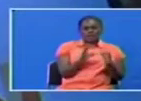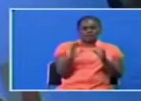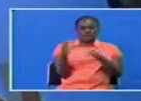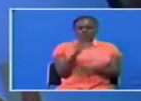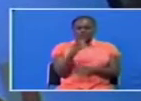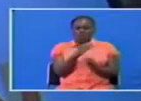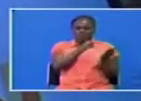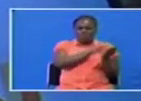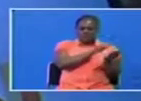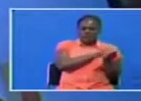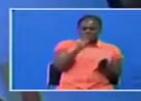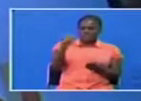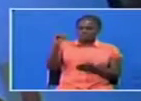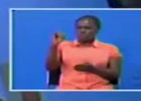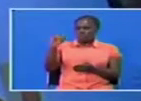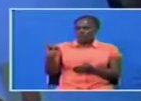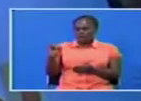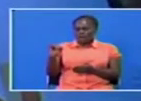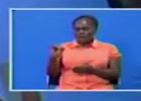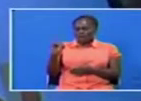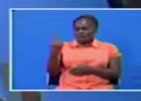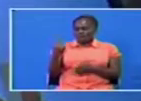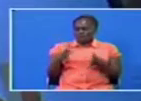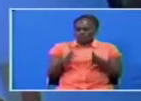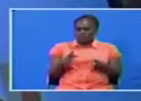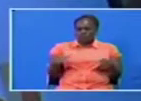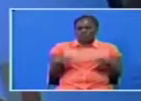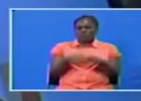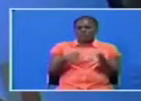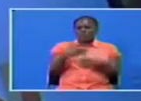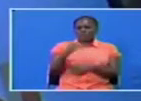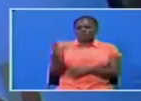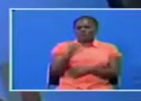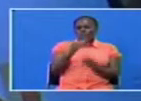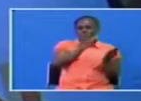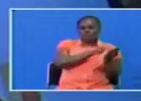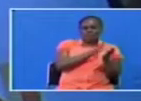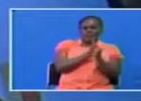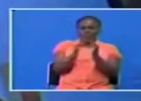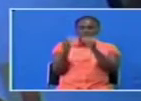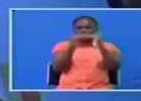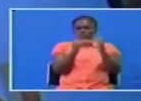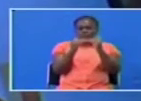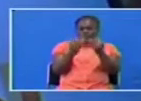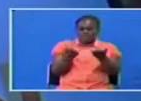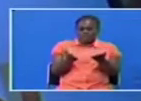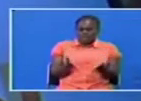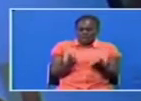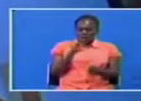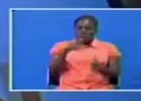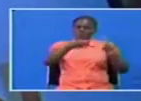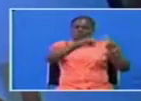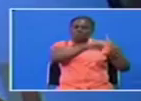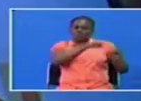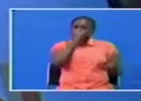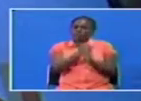among the tier one banks to post its numbers after Kenya Commercial Bank and Equity Bank. The bank has attributed the positive